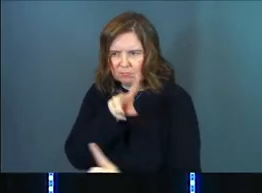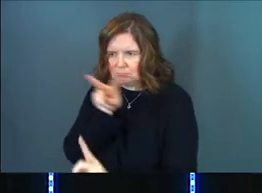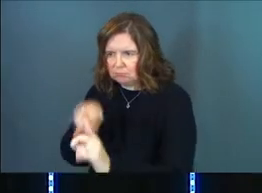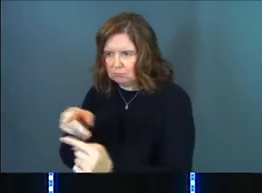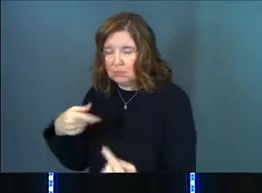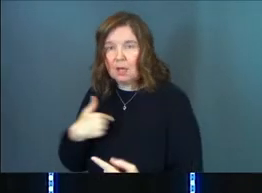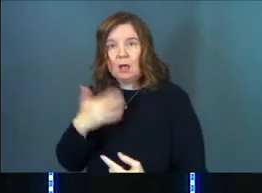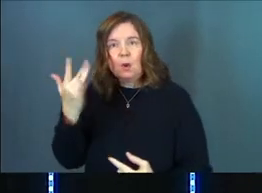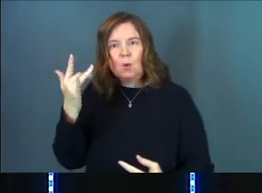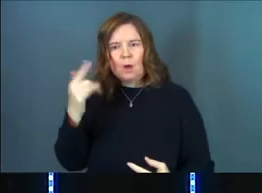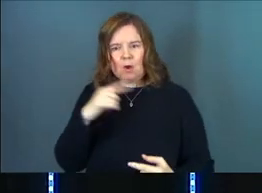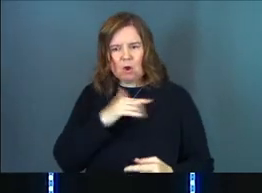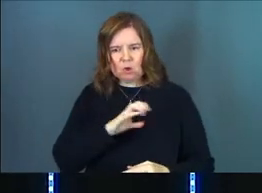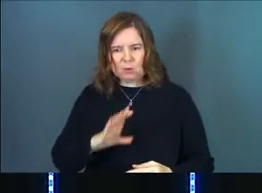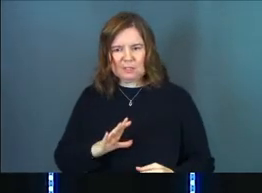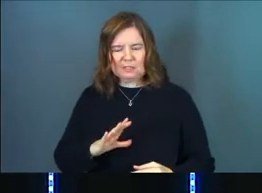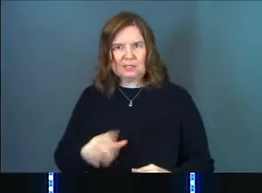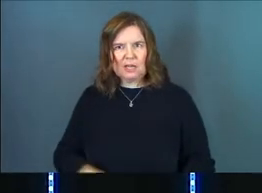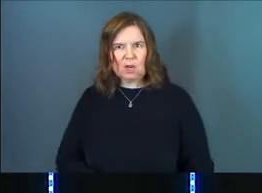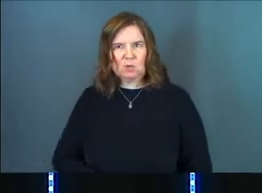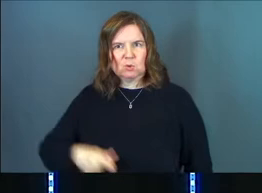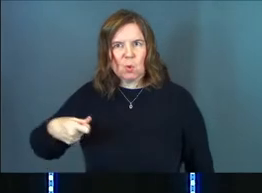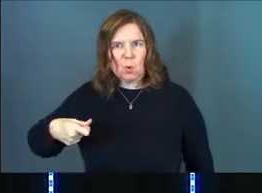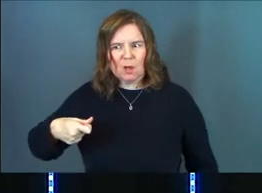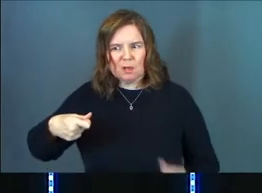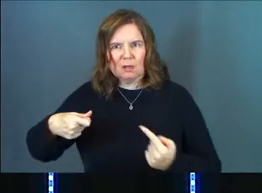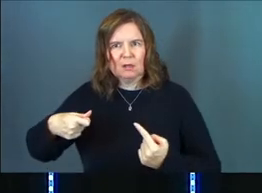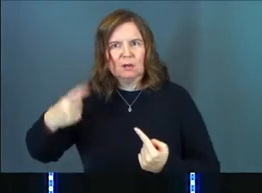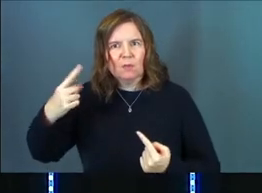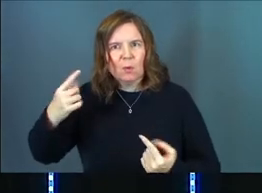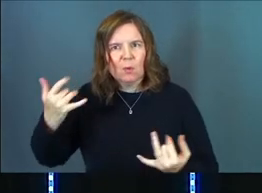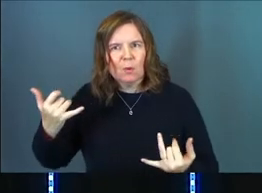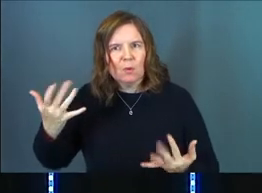And why all of a sudden are Christians carrying swords around?